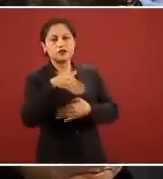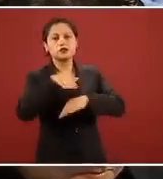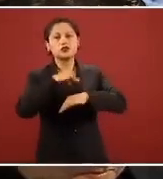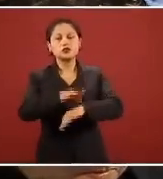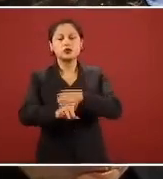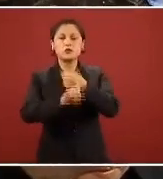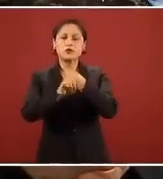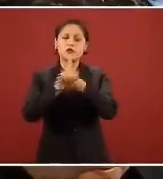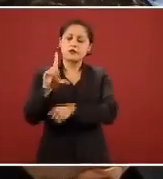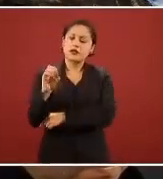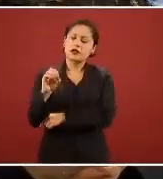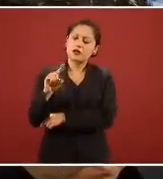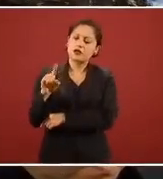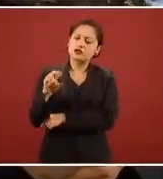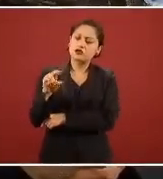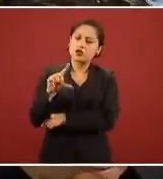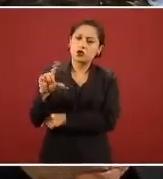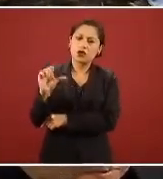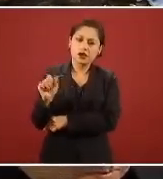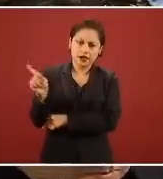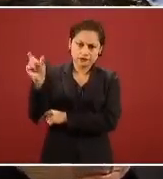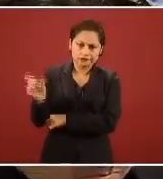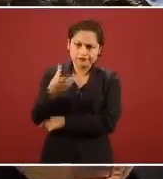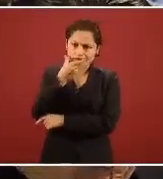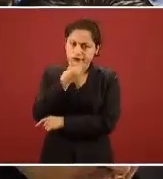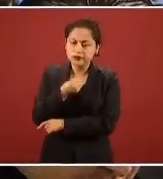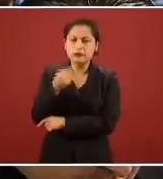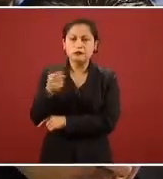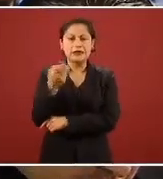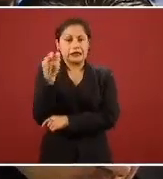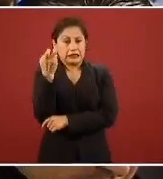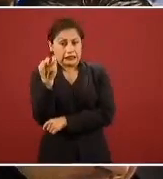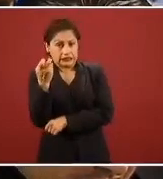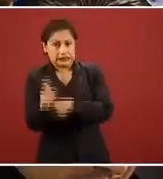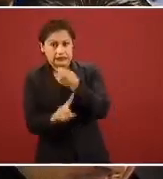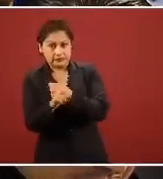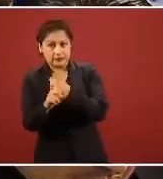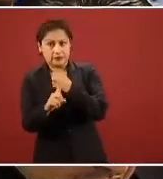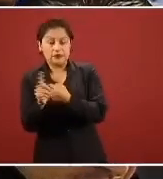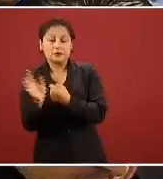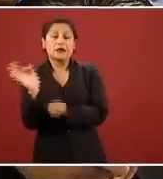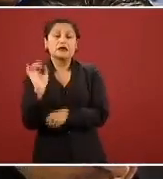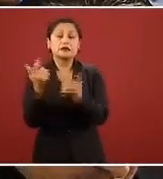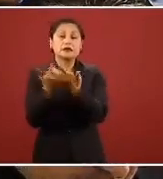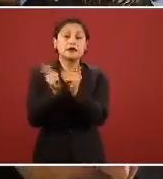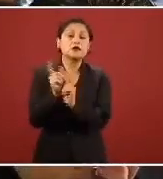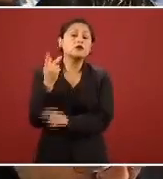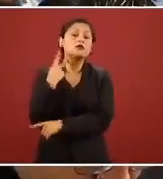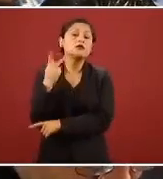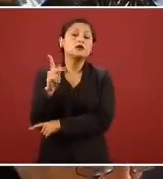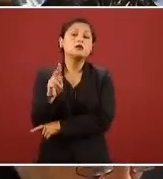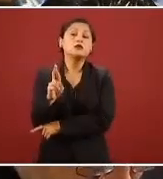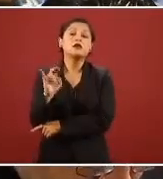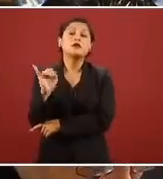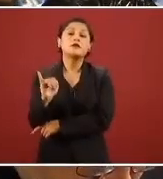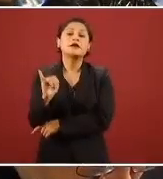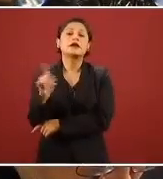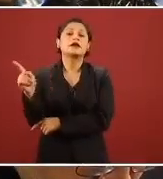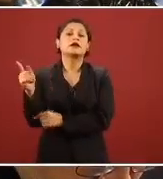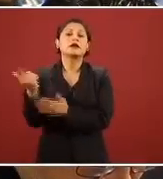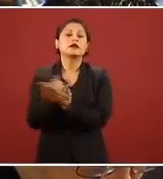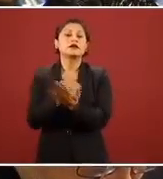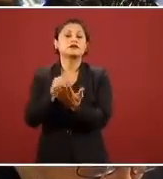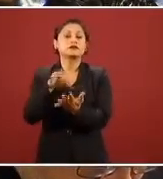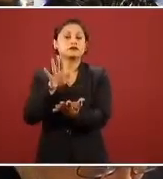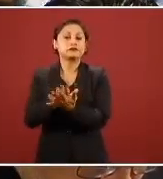podría esto implicar que el PRI perdiera su registro, dado que los recursos